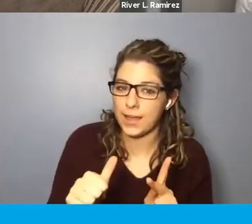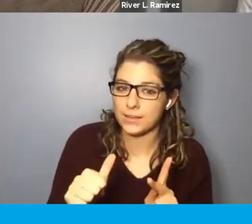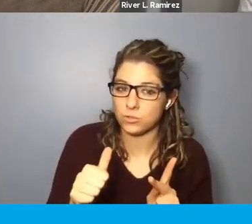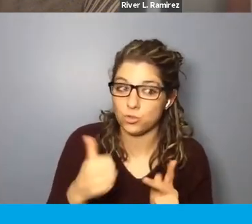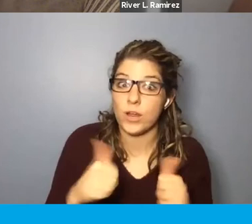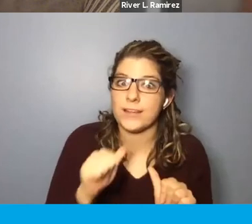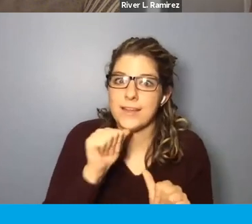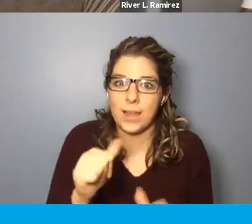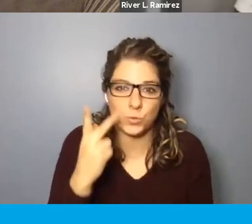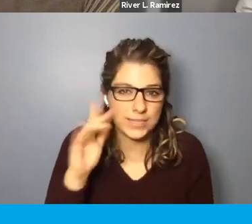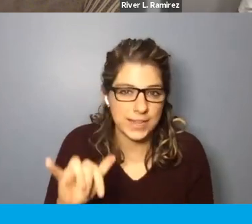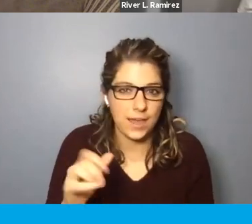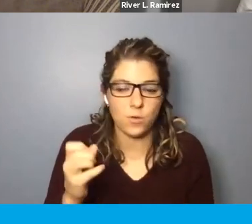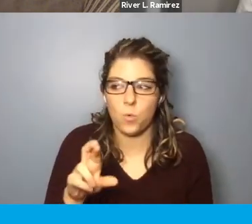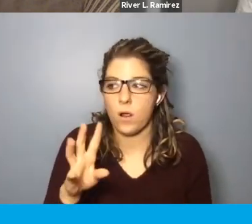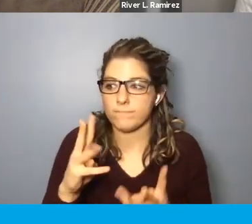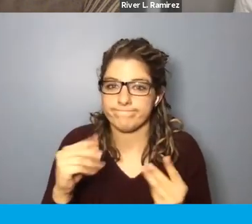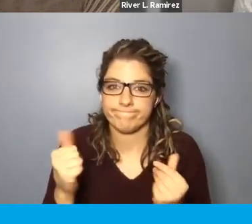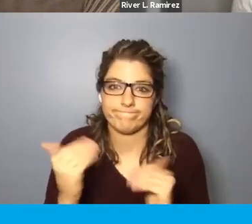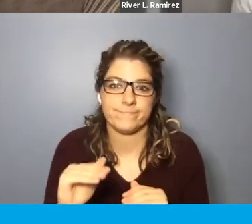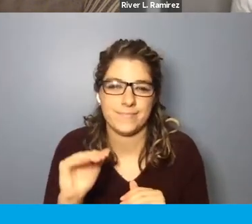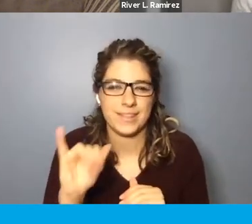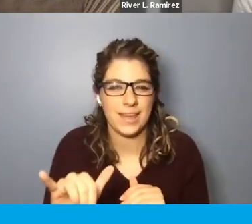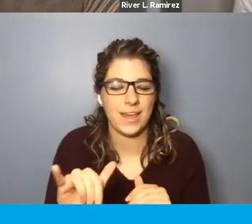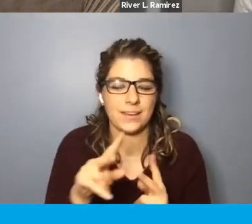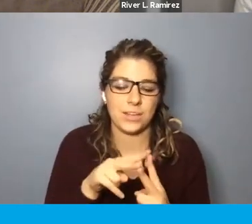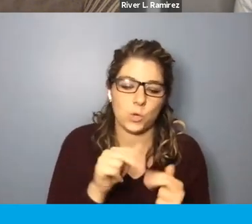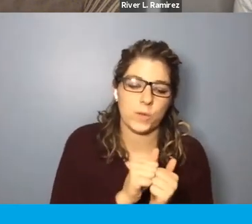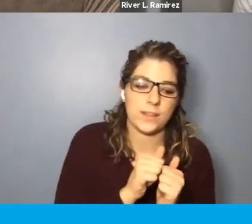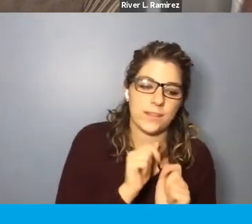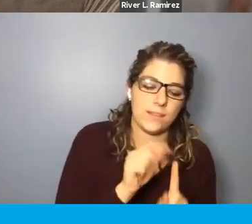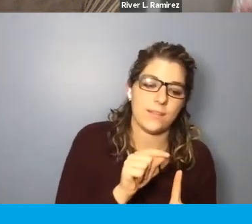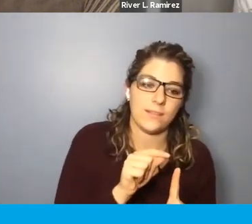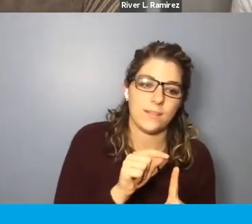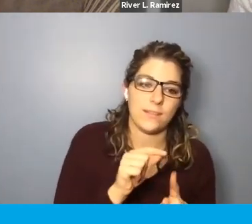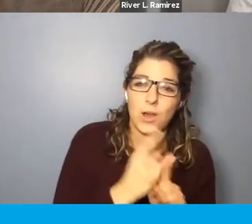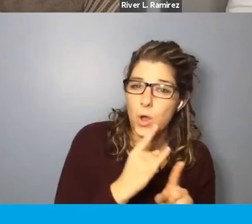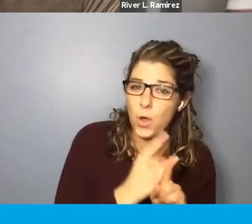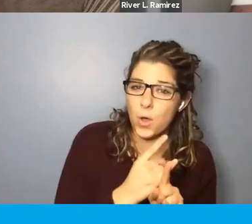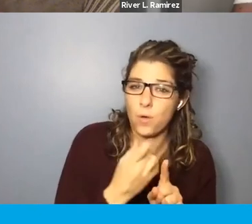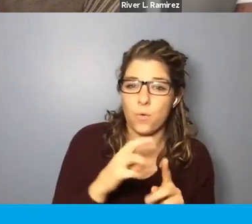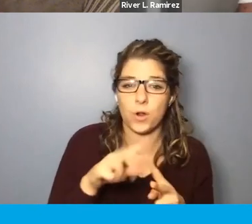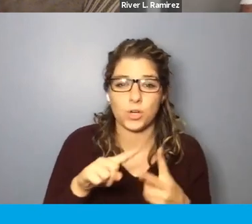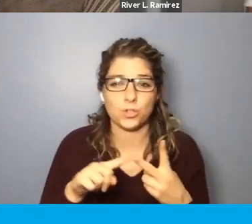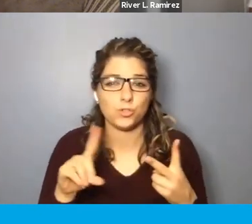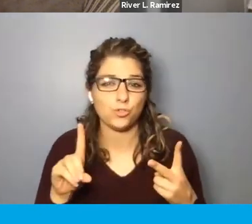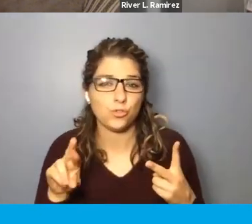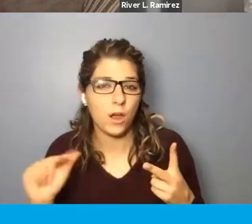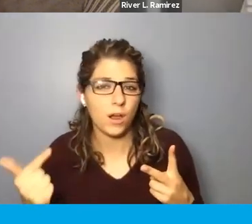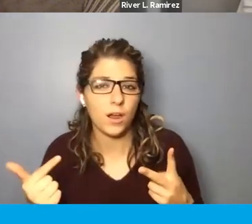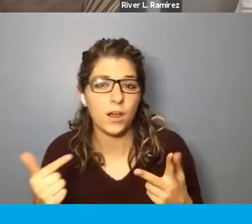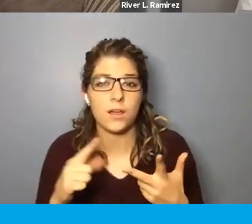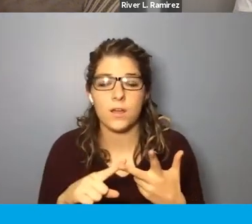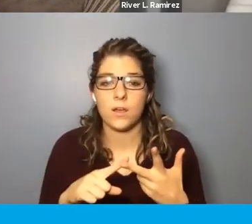not to see that or drown that out in some way, either with alcohol or drugs